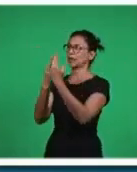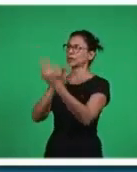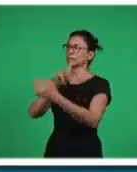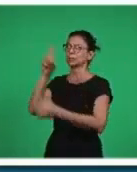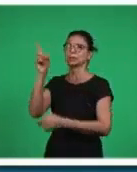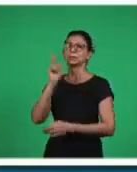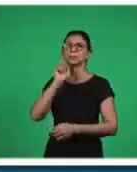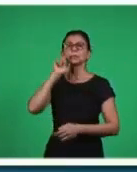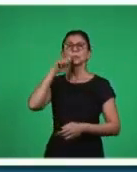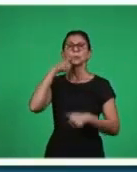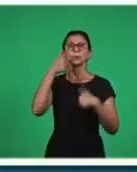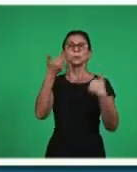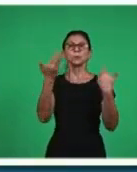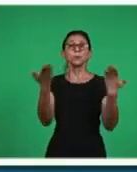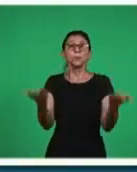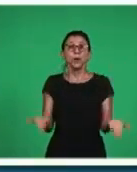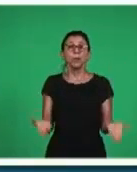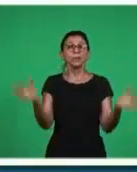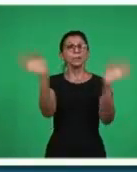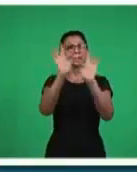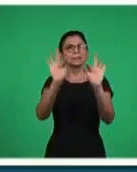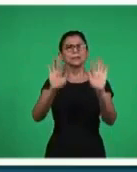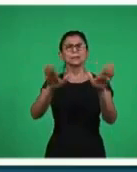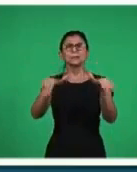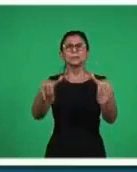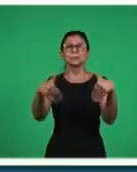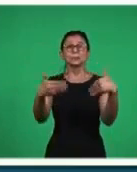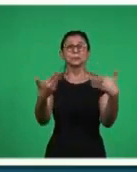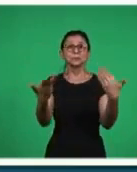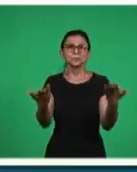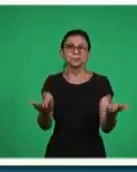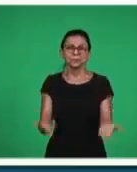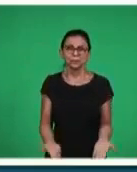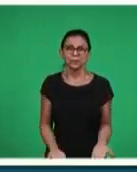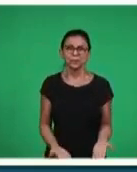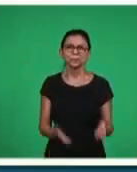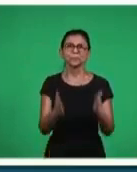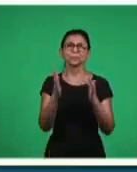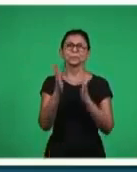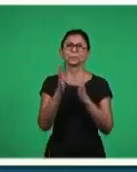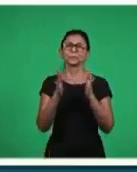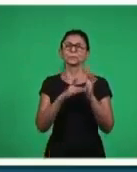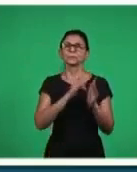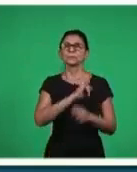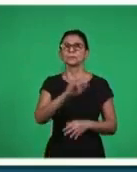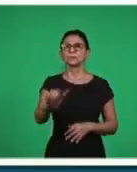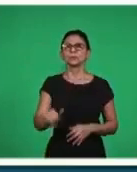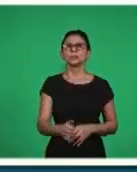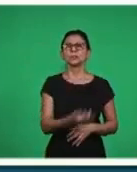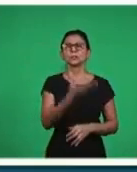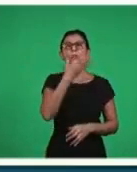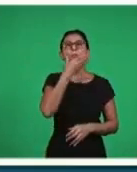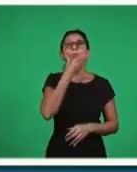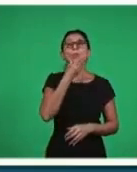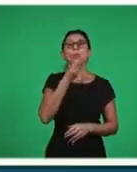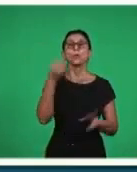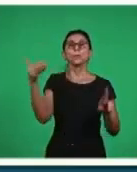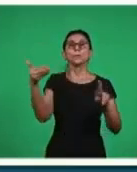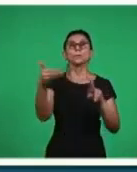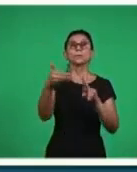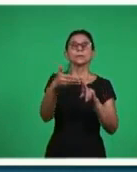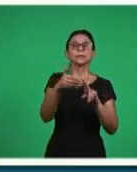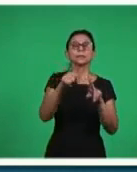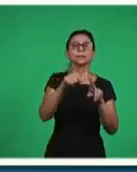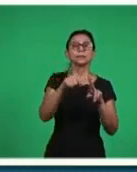So what is this bread in the kingdom of God? What is this blessing? And here the Lord Jesus speaks about a certain man.